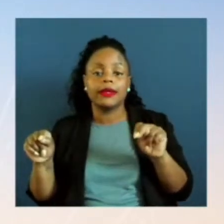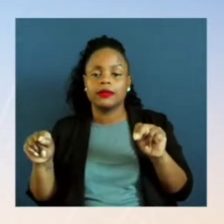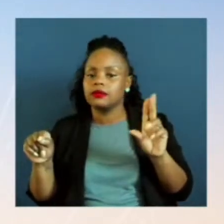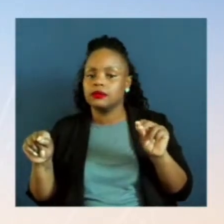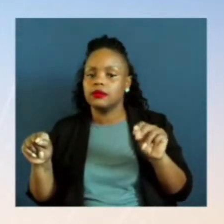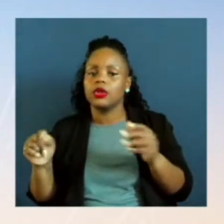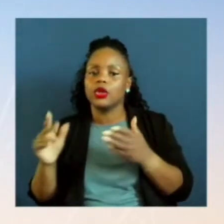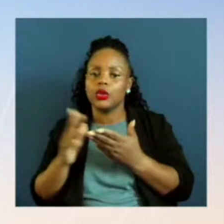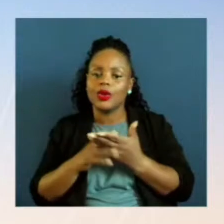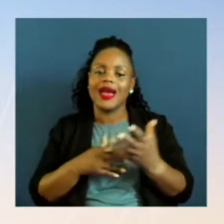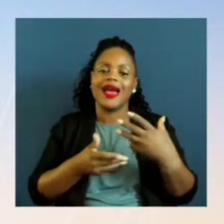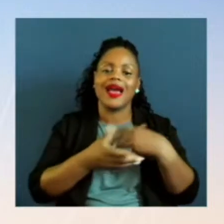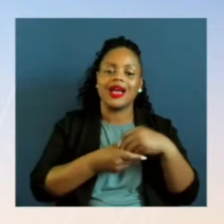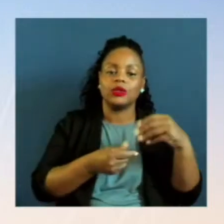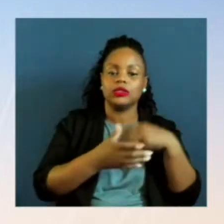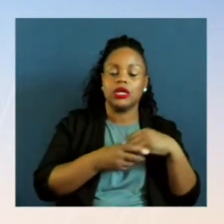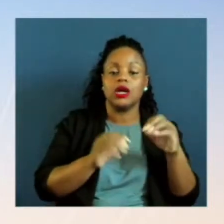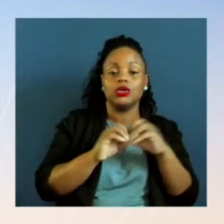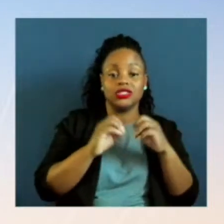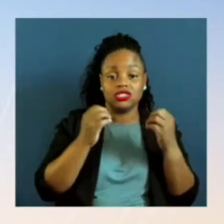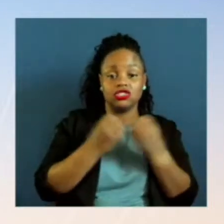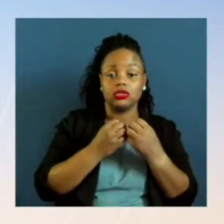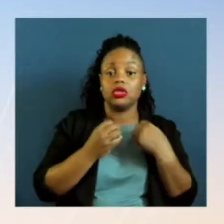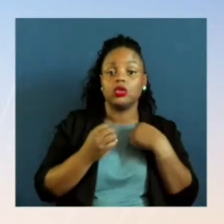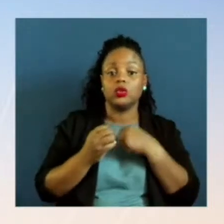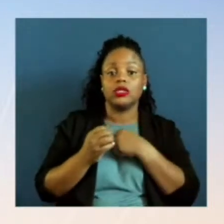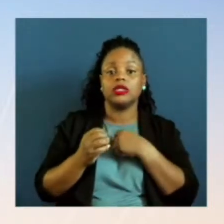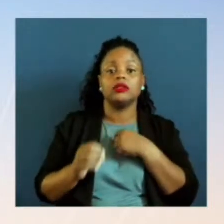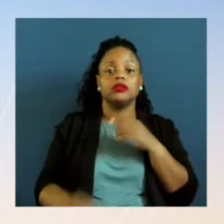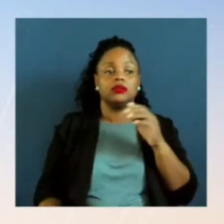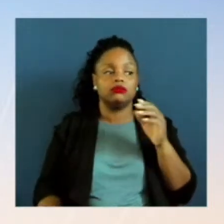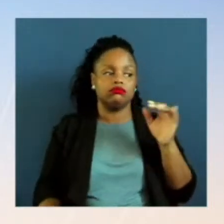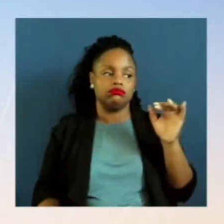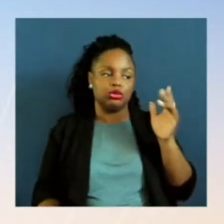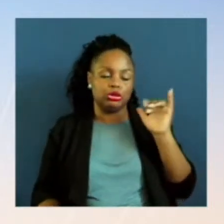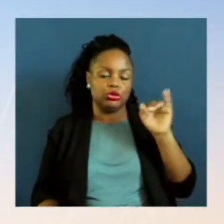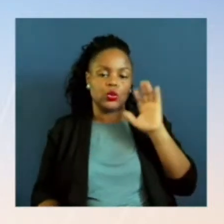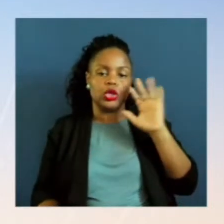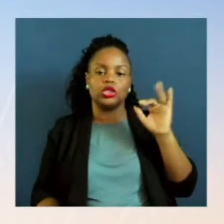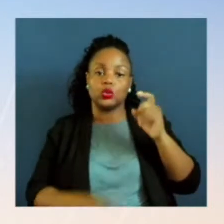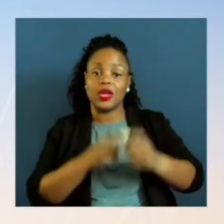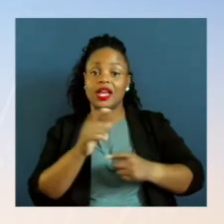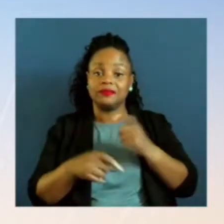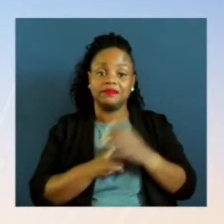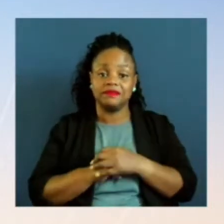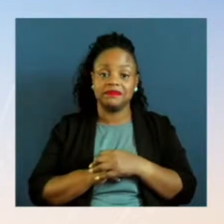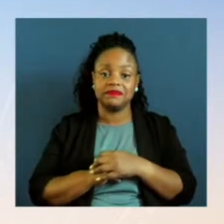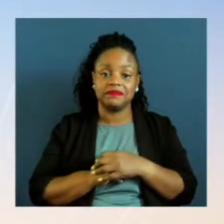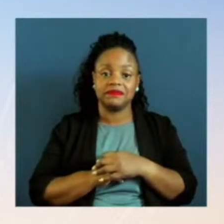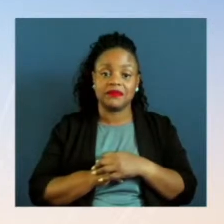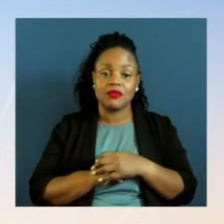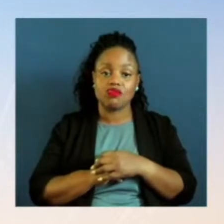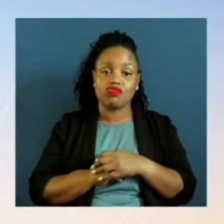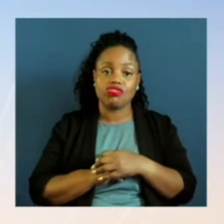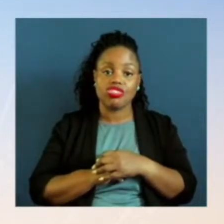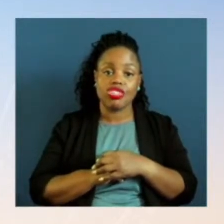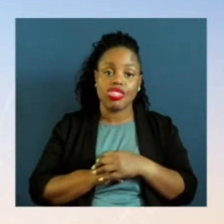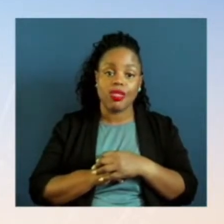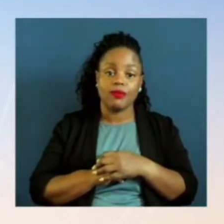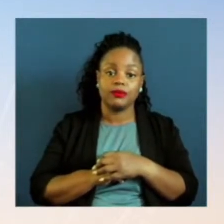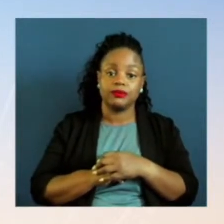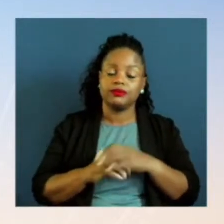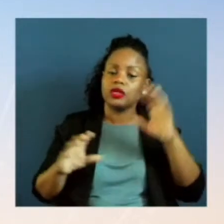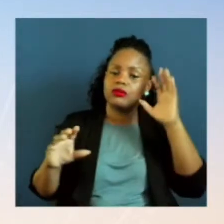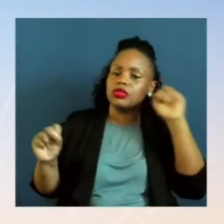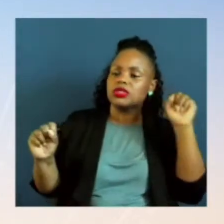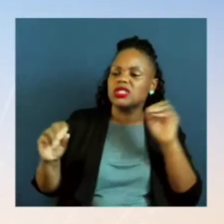big contributors to. Go ahead, Jeff. Back to the commission for 1 second. The president obviously served for a long